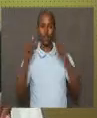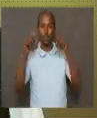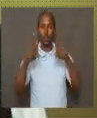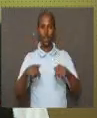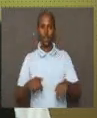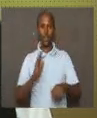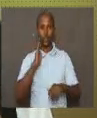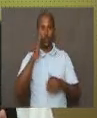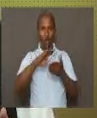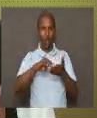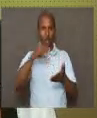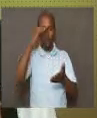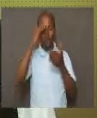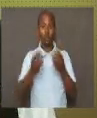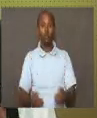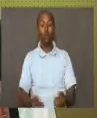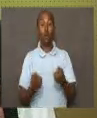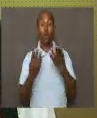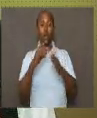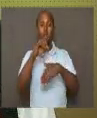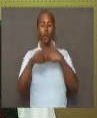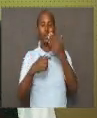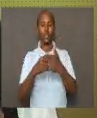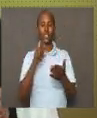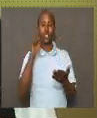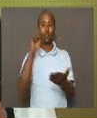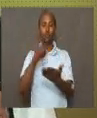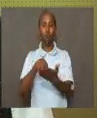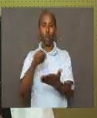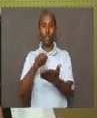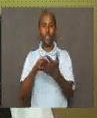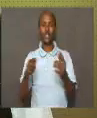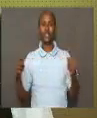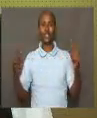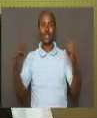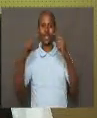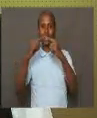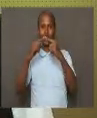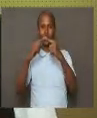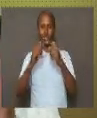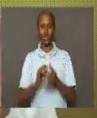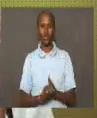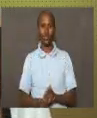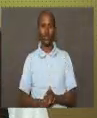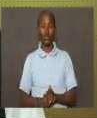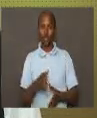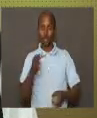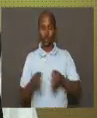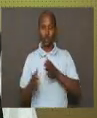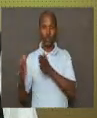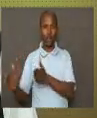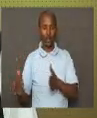Today, we will learn more about these points of intersection. If you are